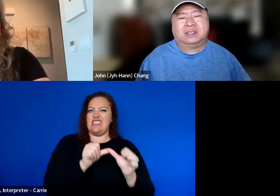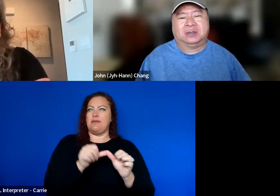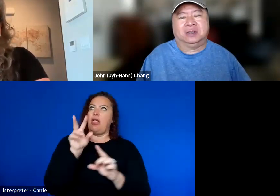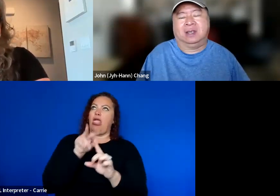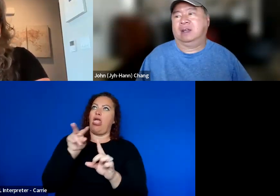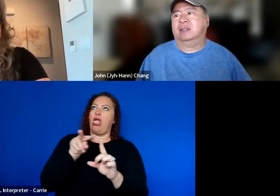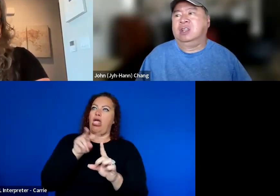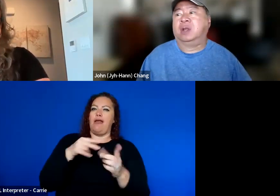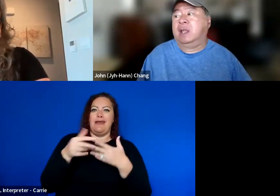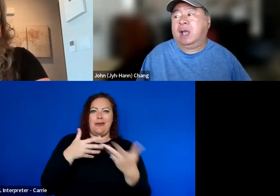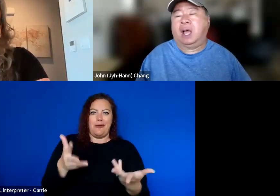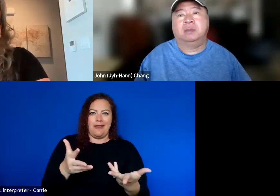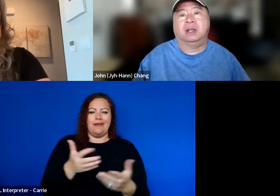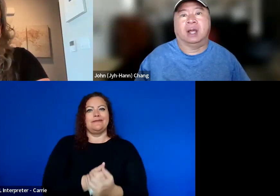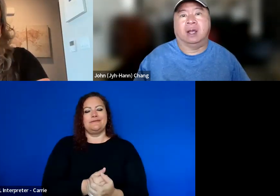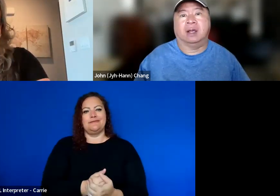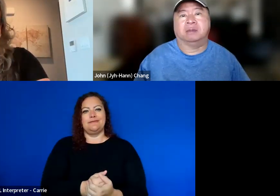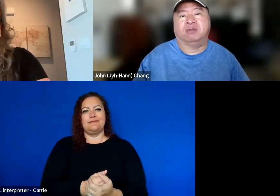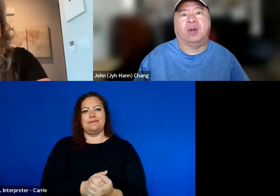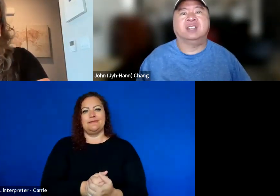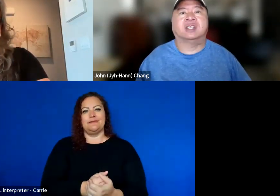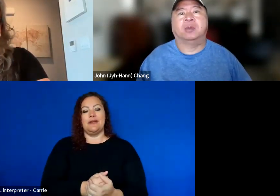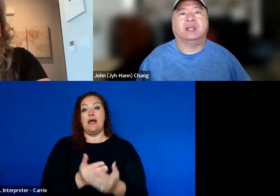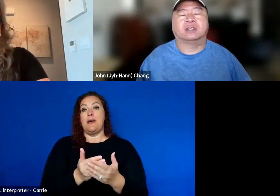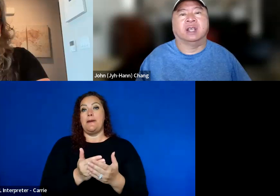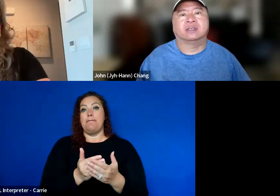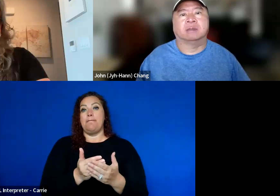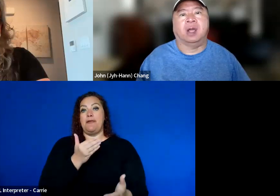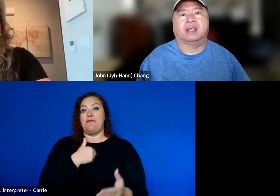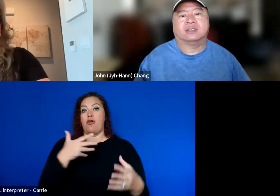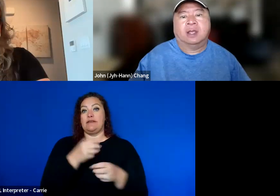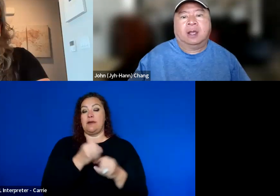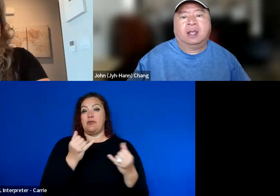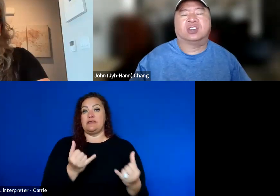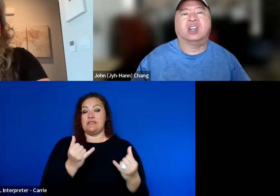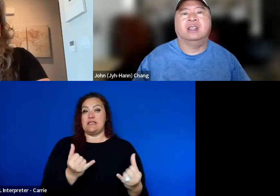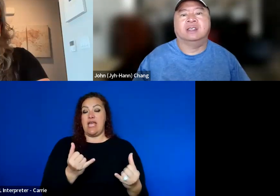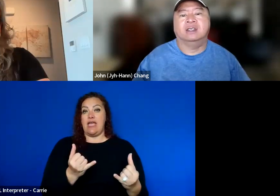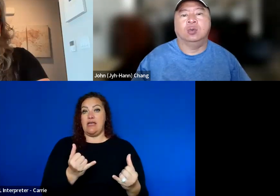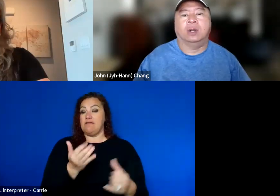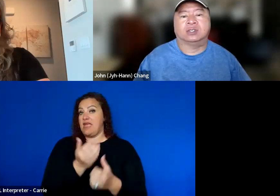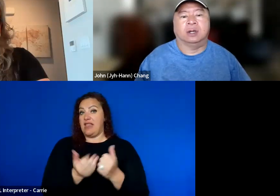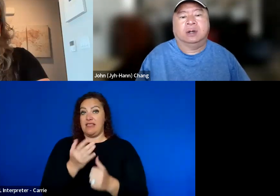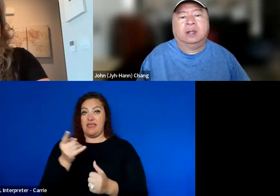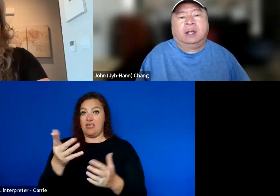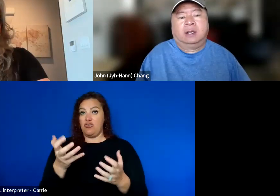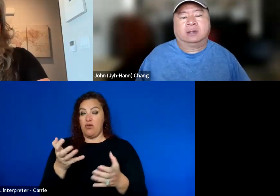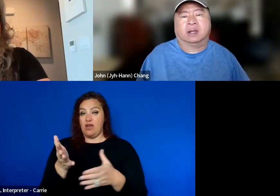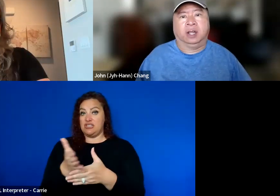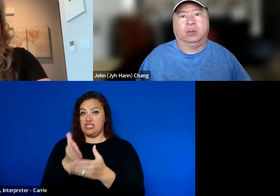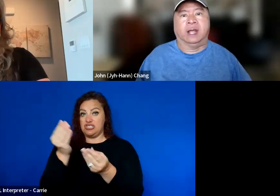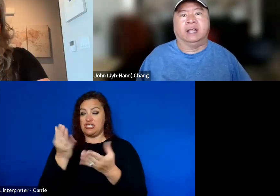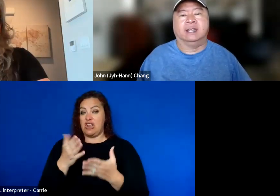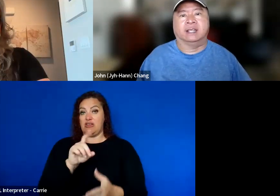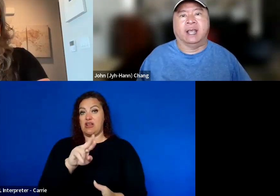So great. I'm gonna before I summarize today's podcast, is there anything you want to share,